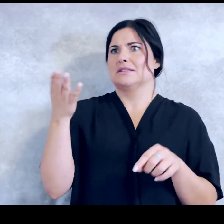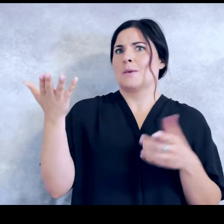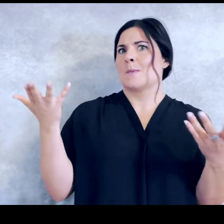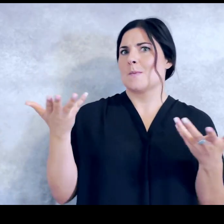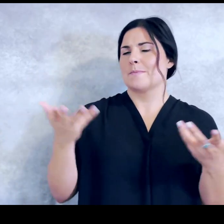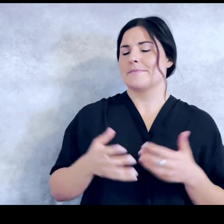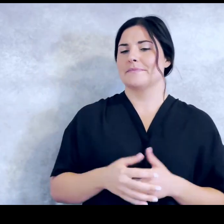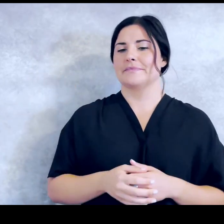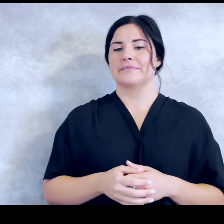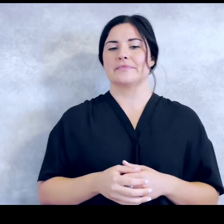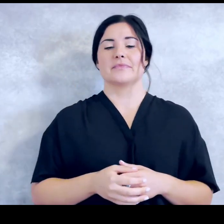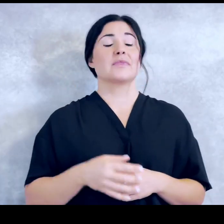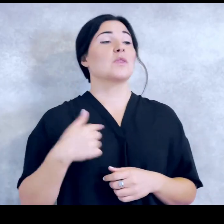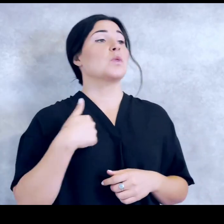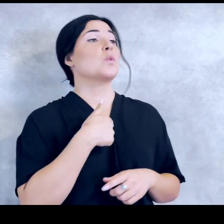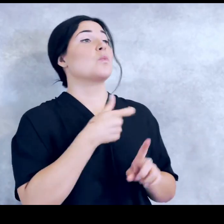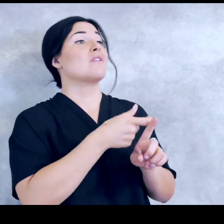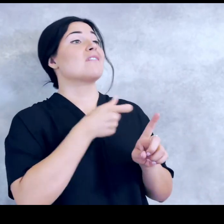What are you known for in Wyoming?